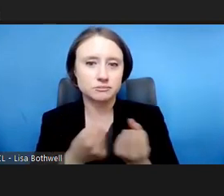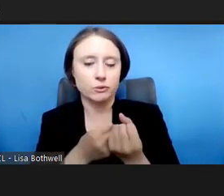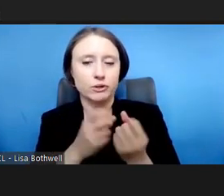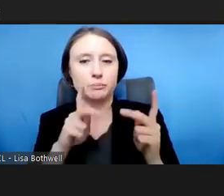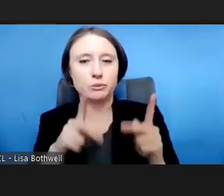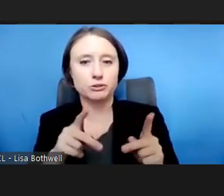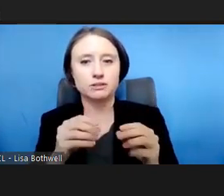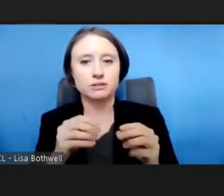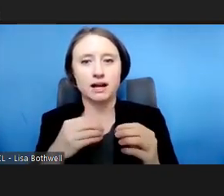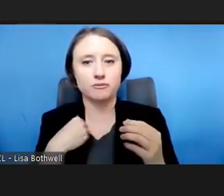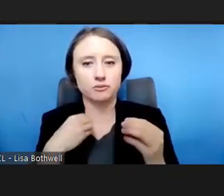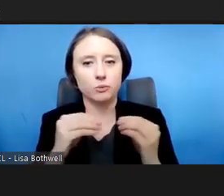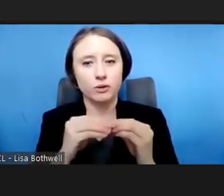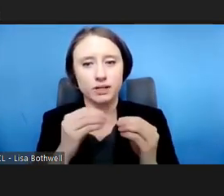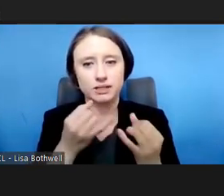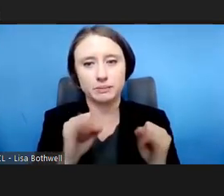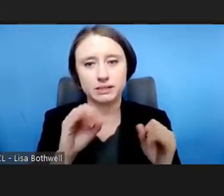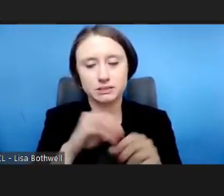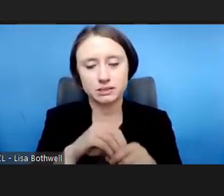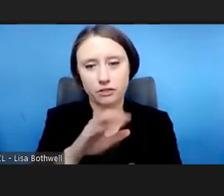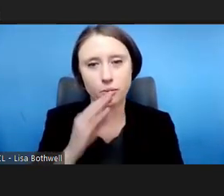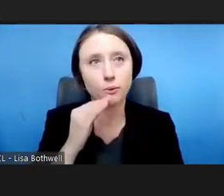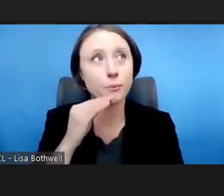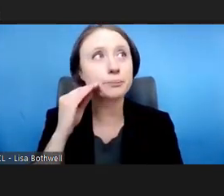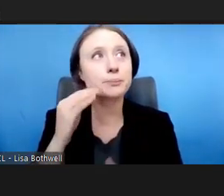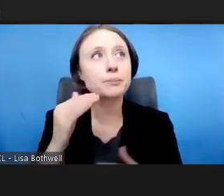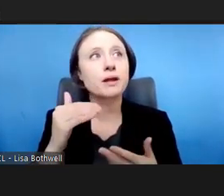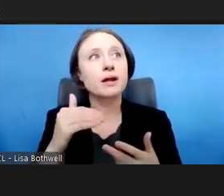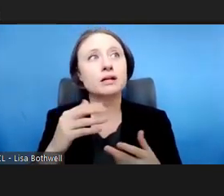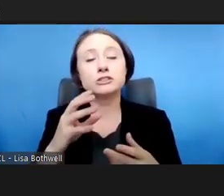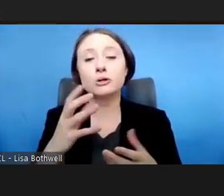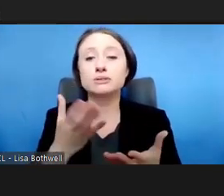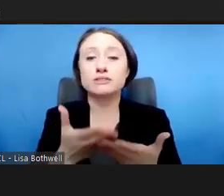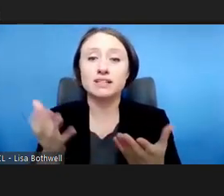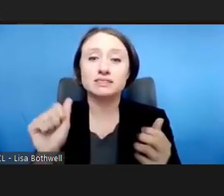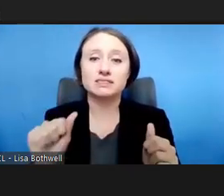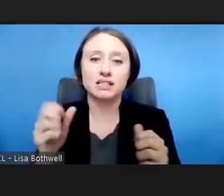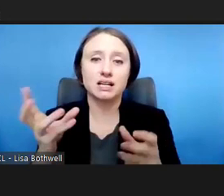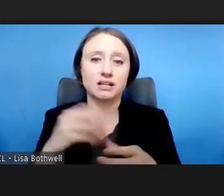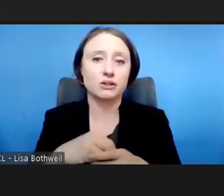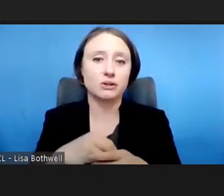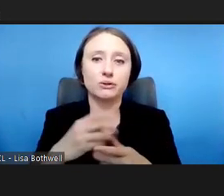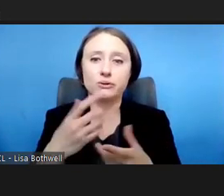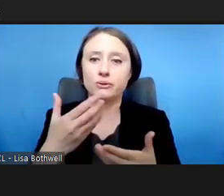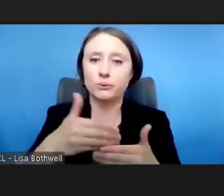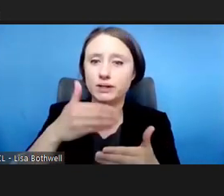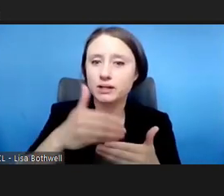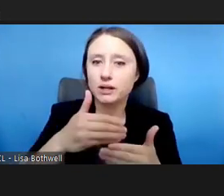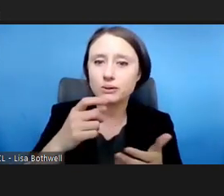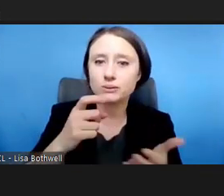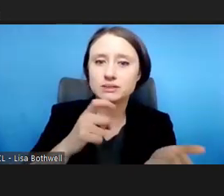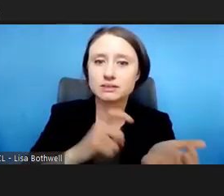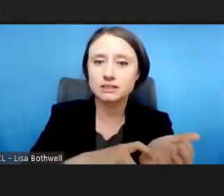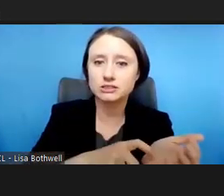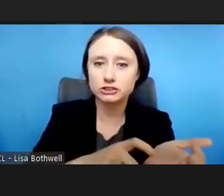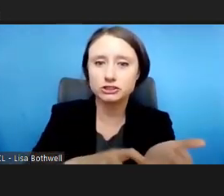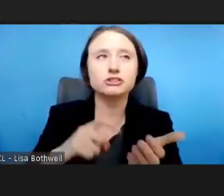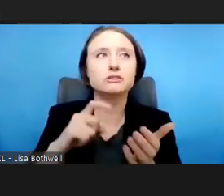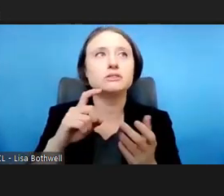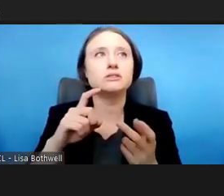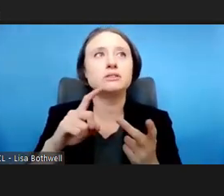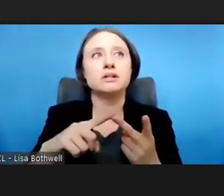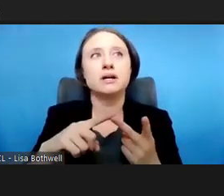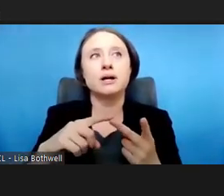communication. And so the support person, they can support a person to be more independent in their